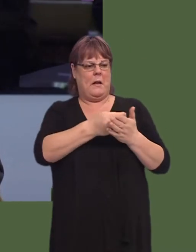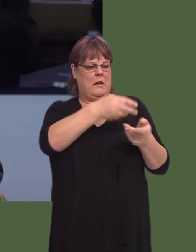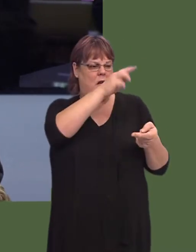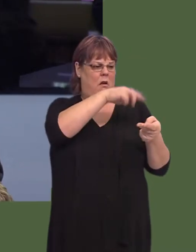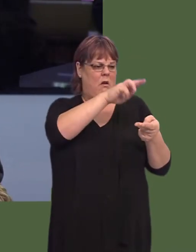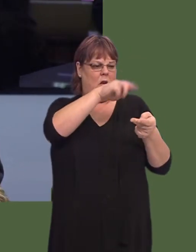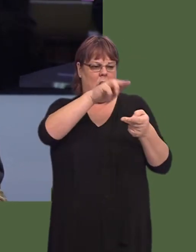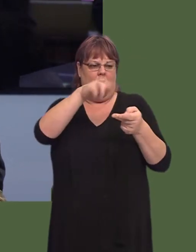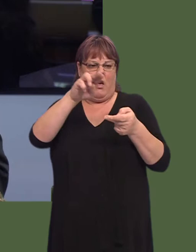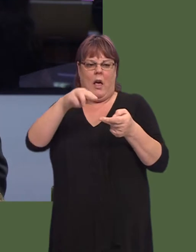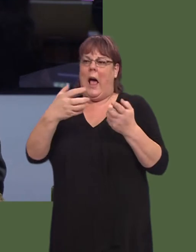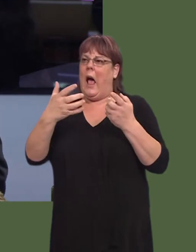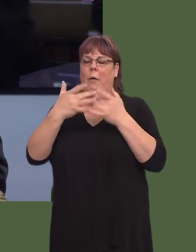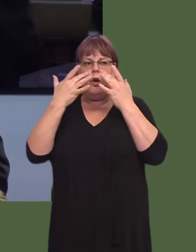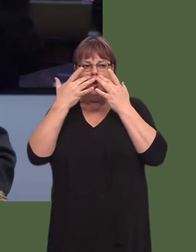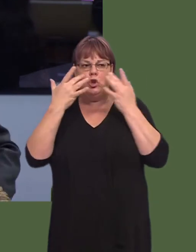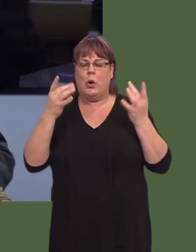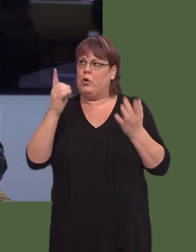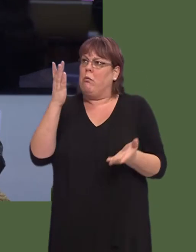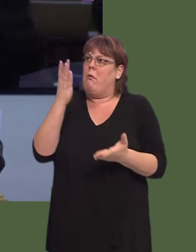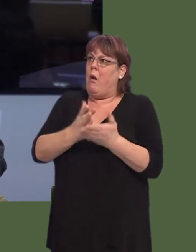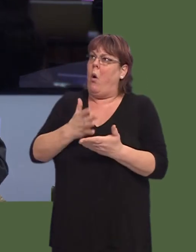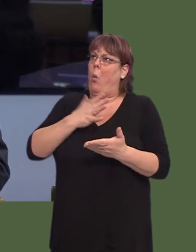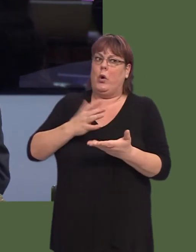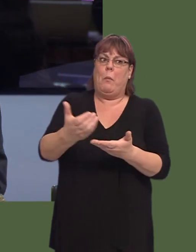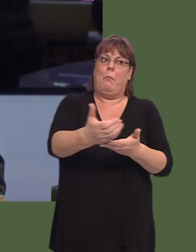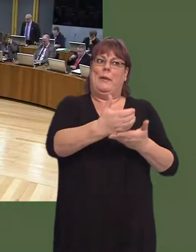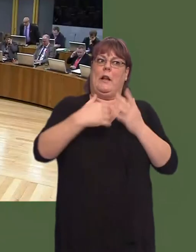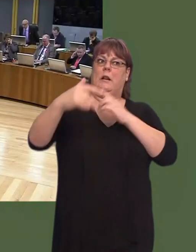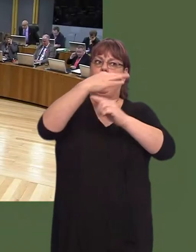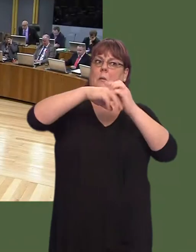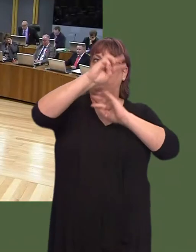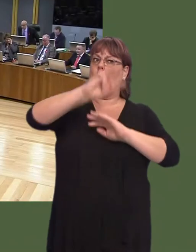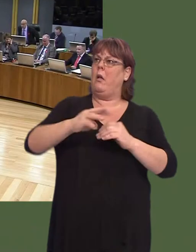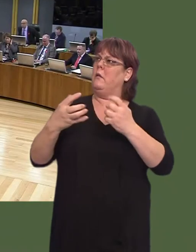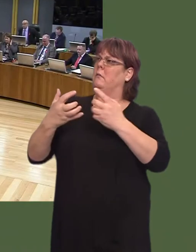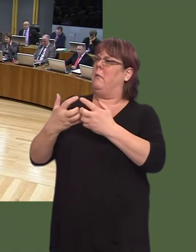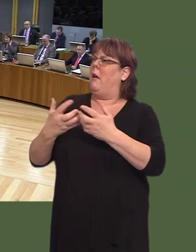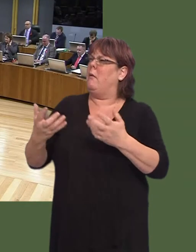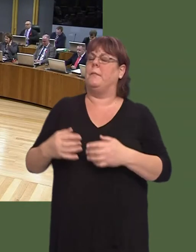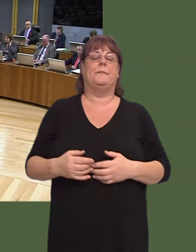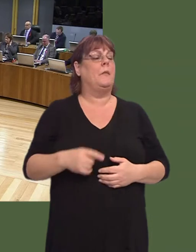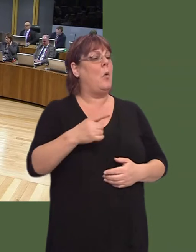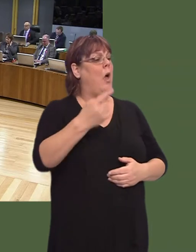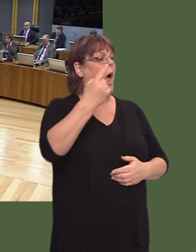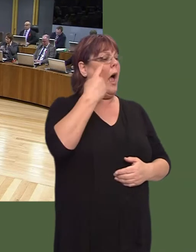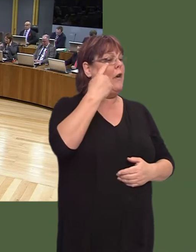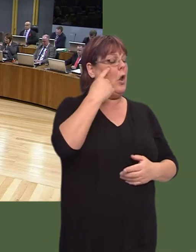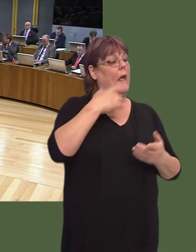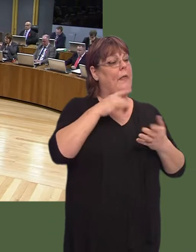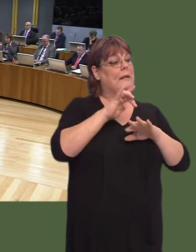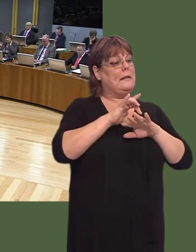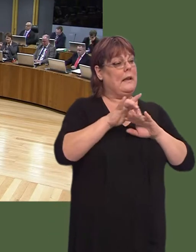about his government's commitment to protecting the environment in Wales? Well, if we look at the Local Authority Environment and Sustainable Development